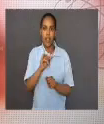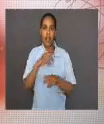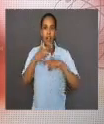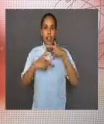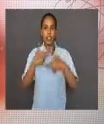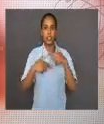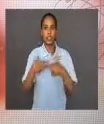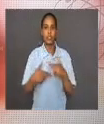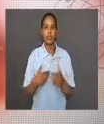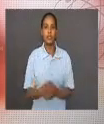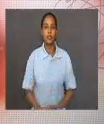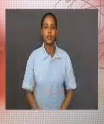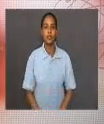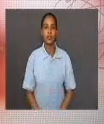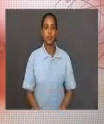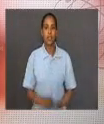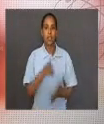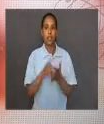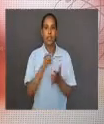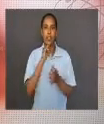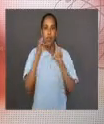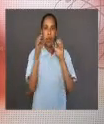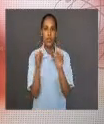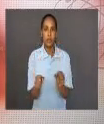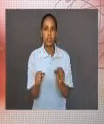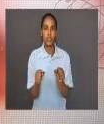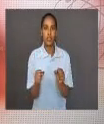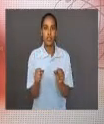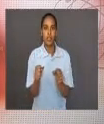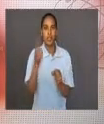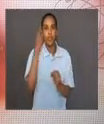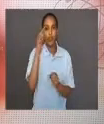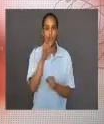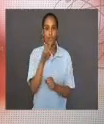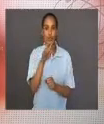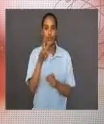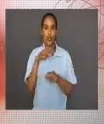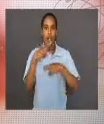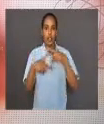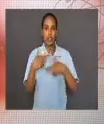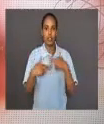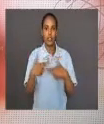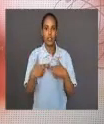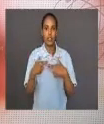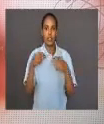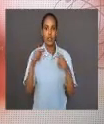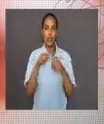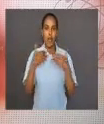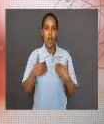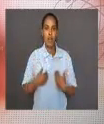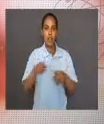reactants, it is possible for the two reactions to